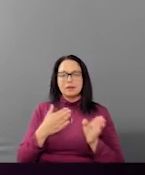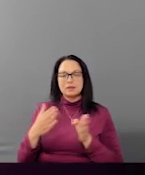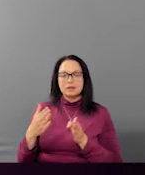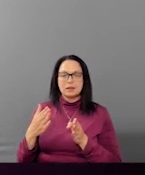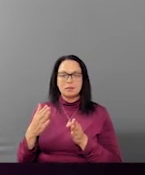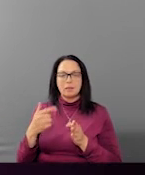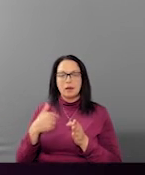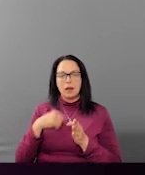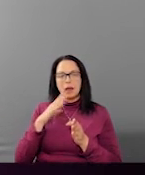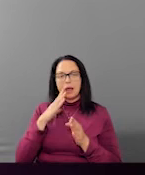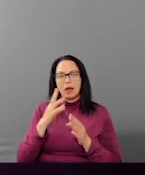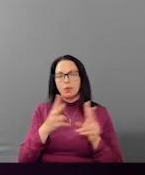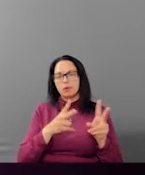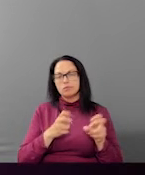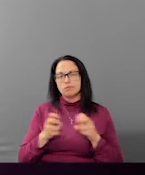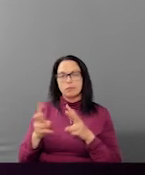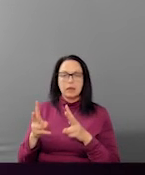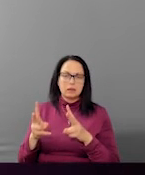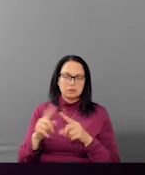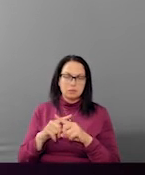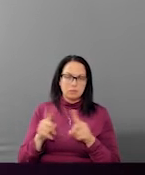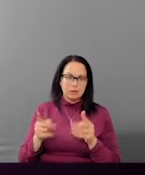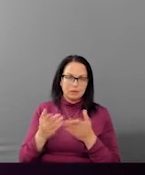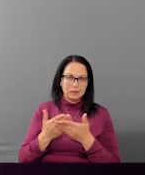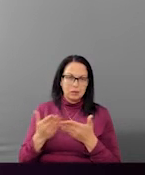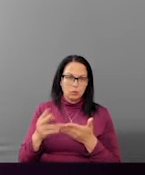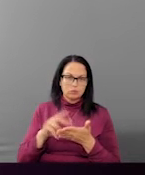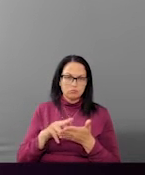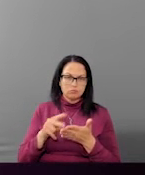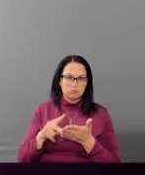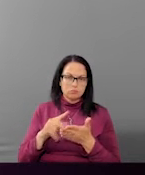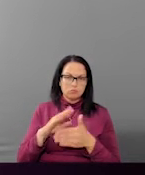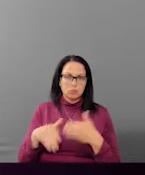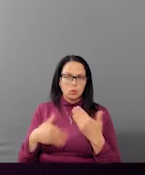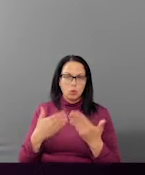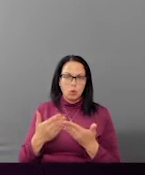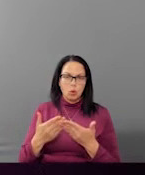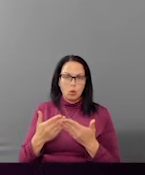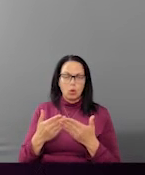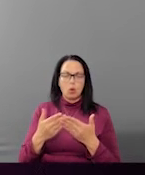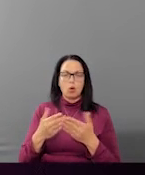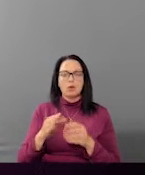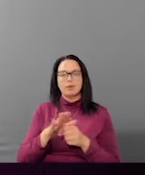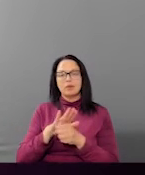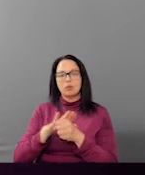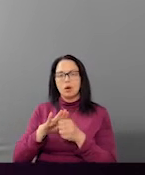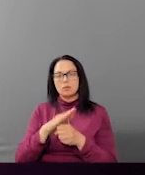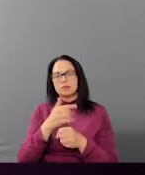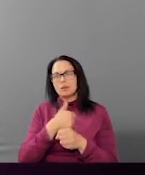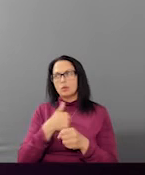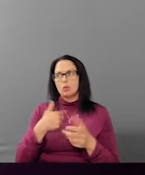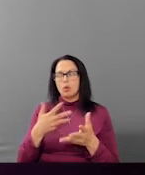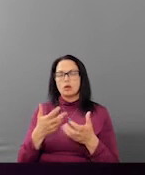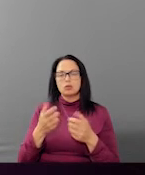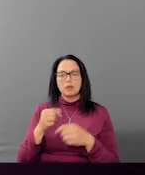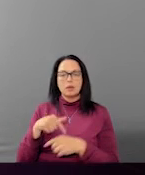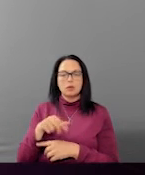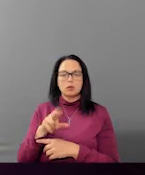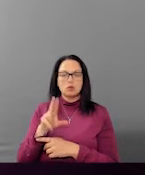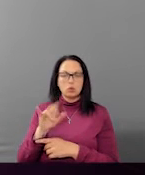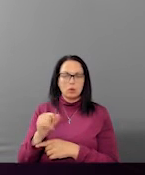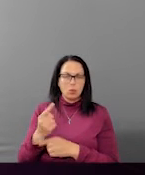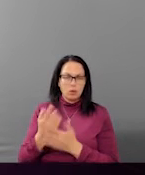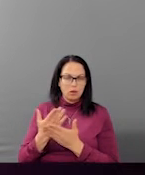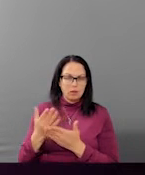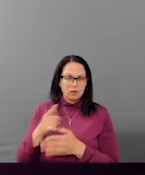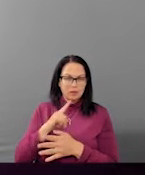gonna paste this over, but here we're just defining all of the properties that we wanna be able to query. And one thing that I actually